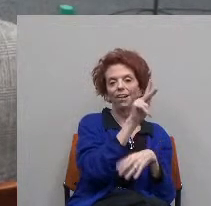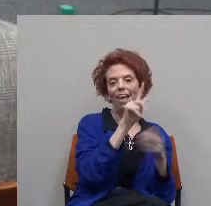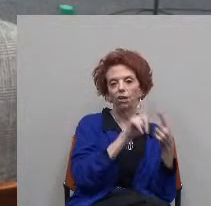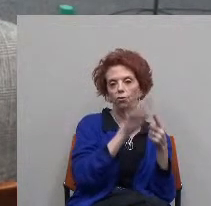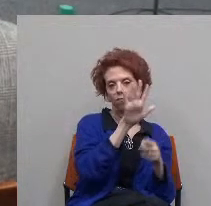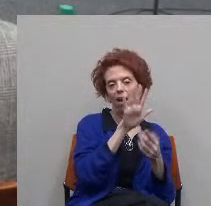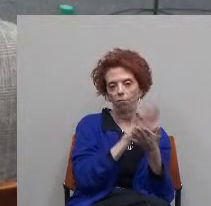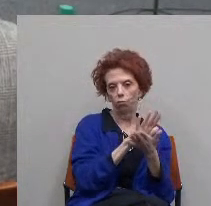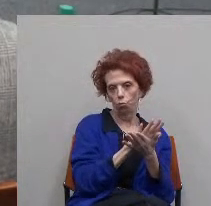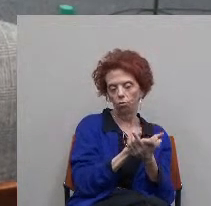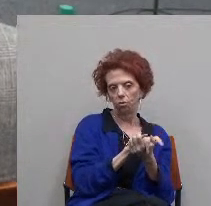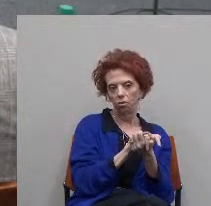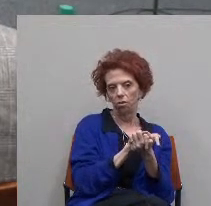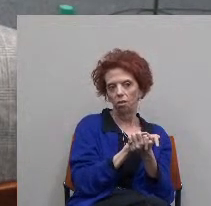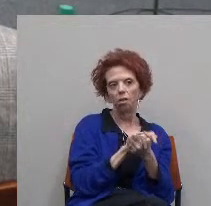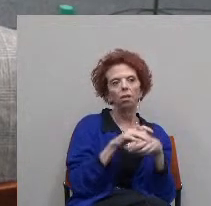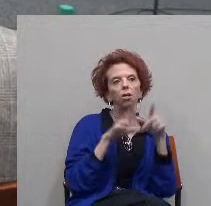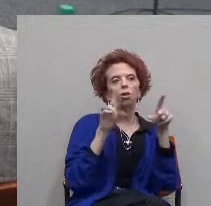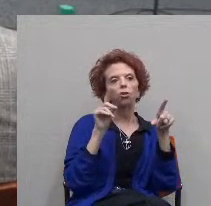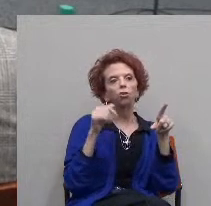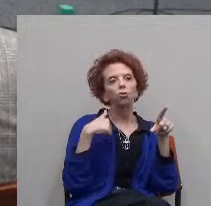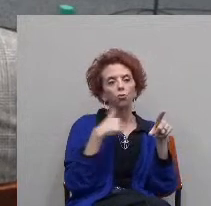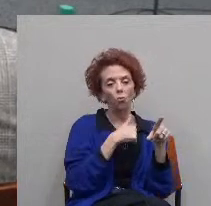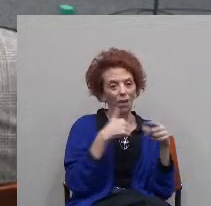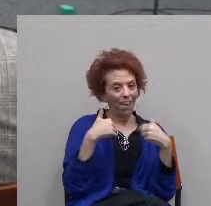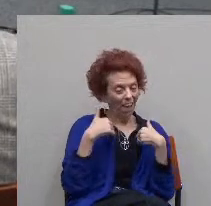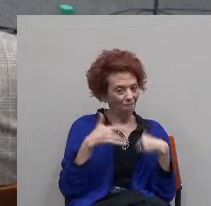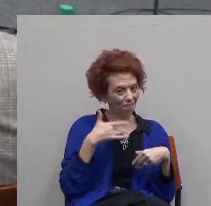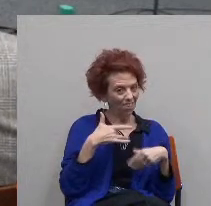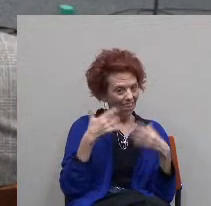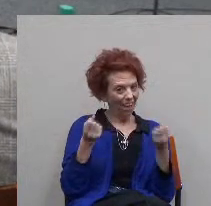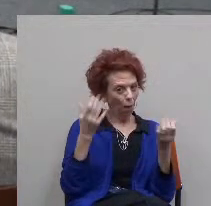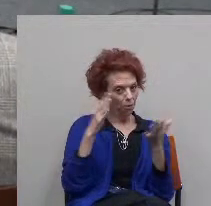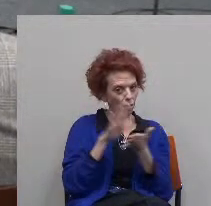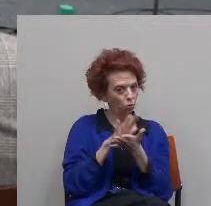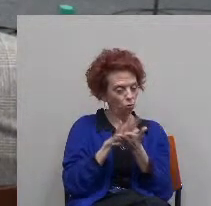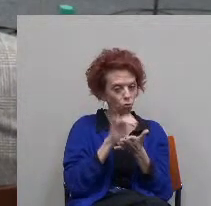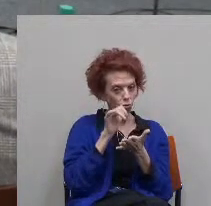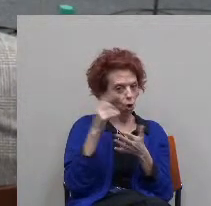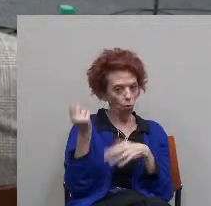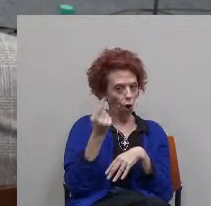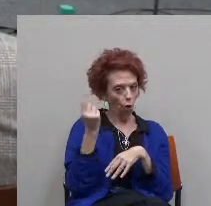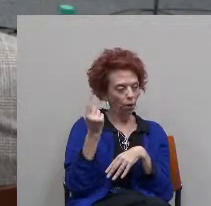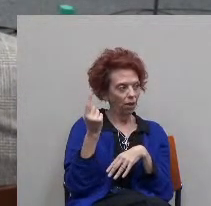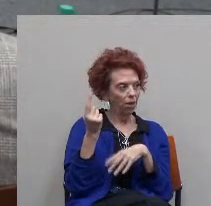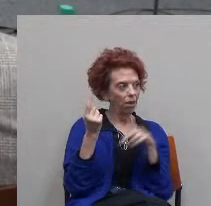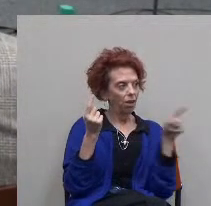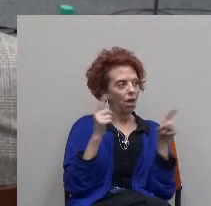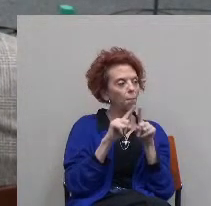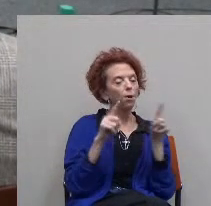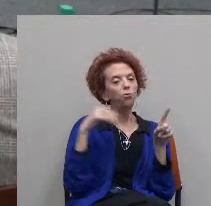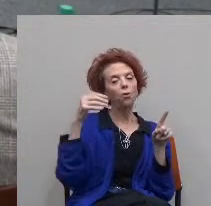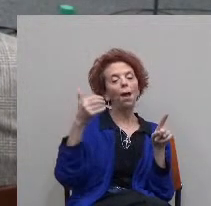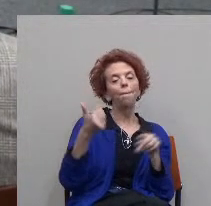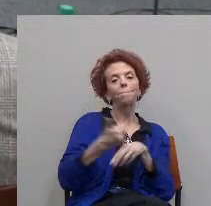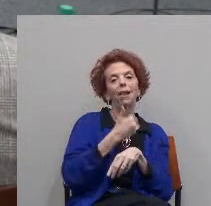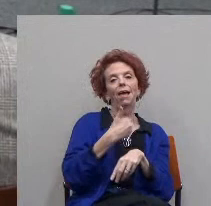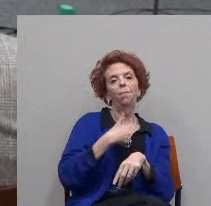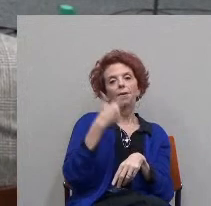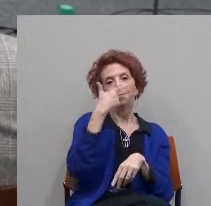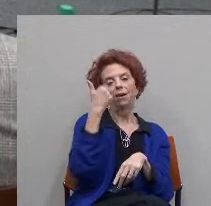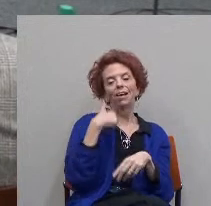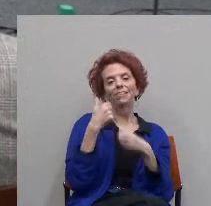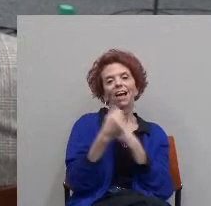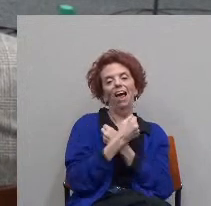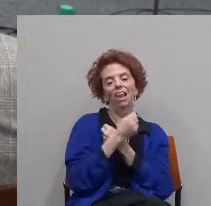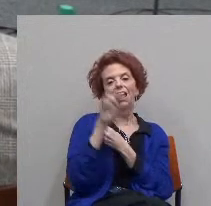5 schools. That's it. Do we have a sense of how many schools don't already have this in place? No, but you can blame me. I love recess,